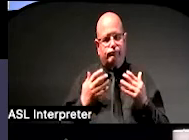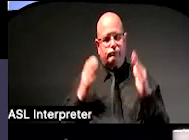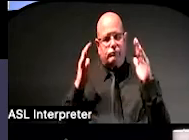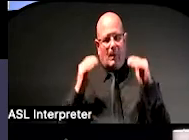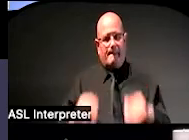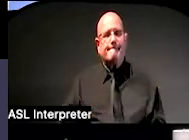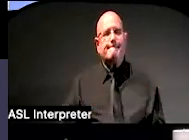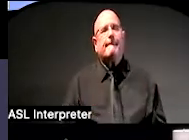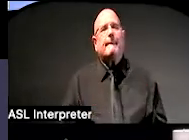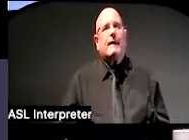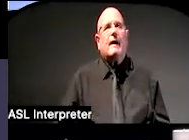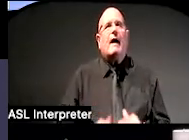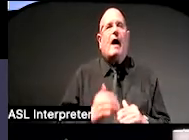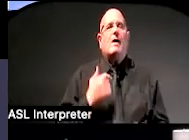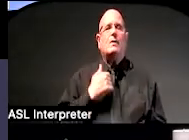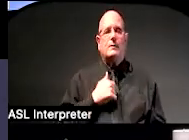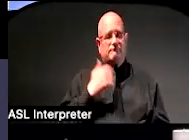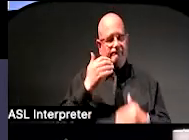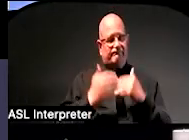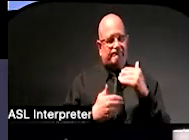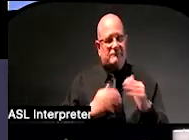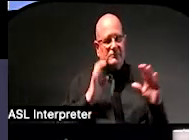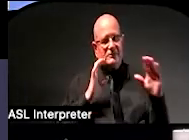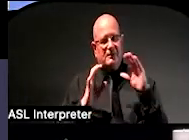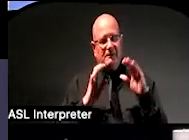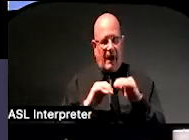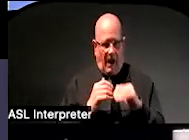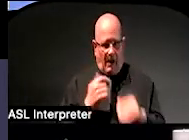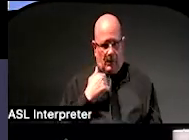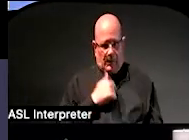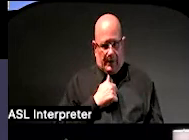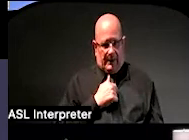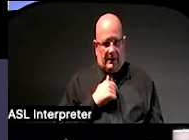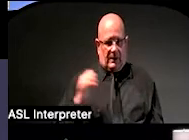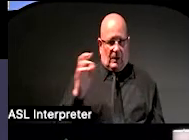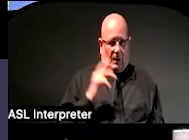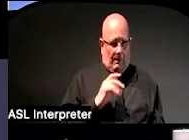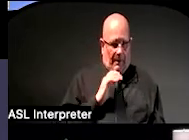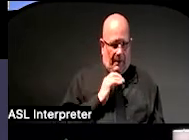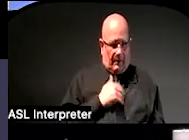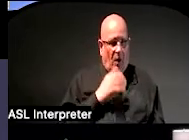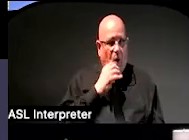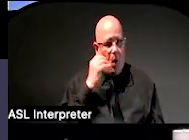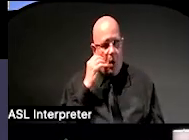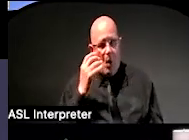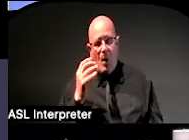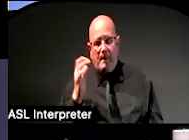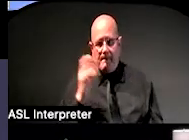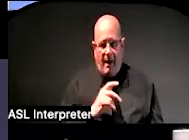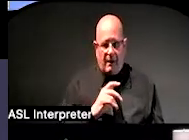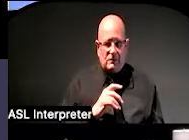And how do we further this conversation? How do we go back to our homes? How do we go back to